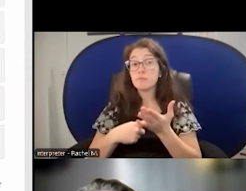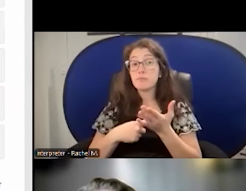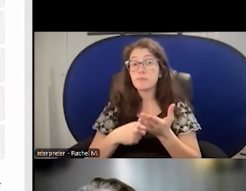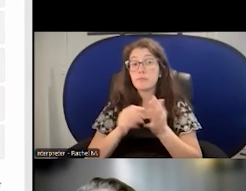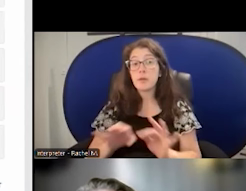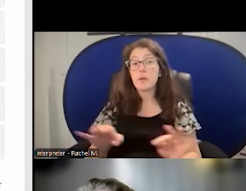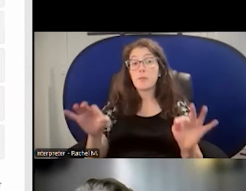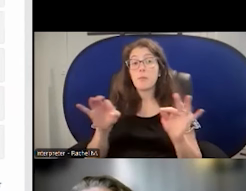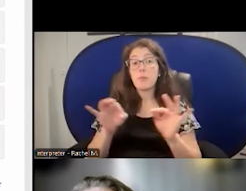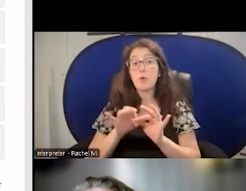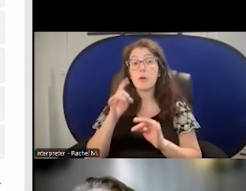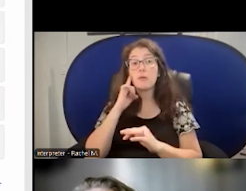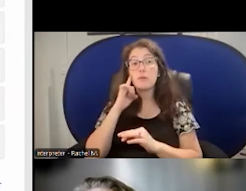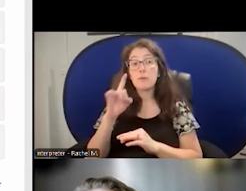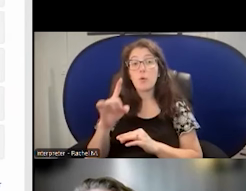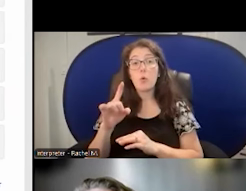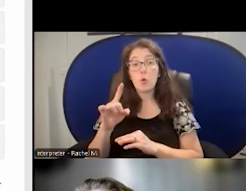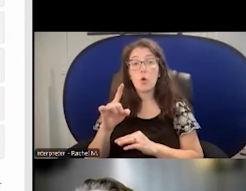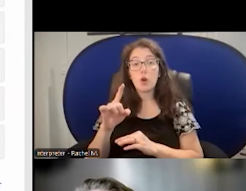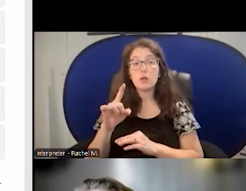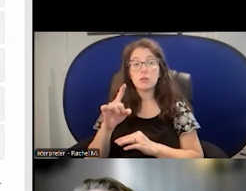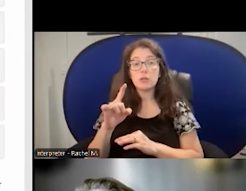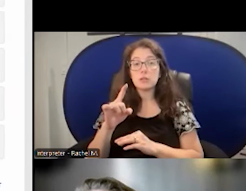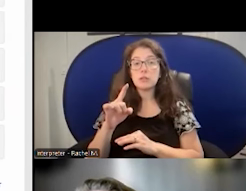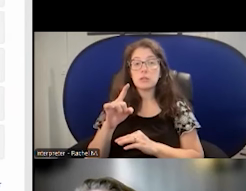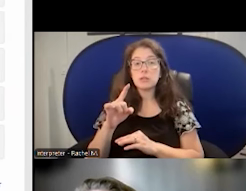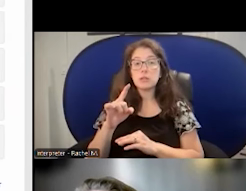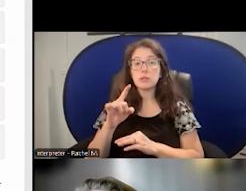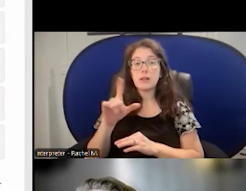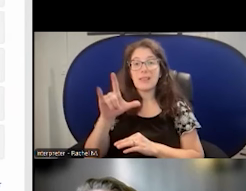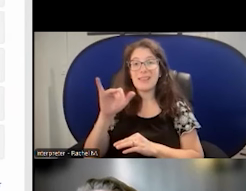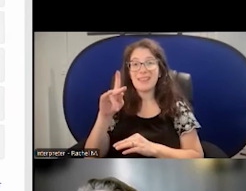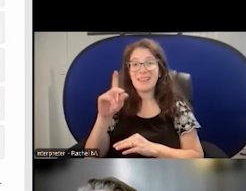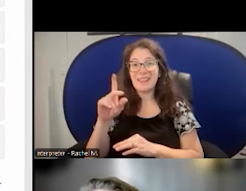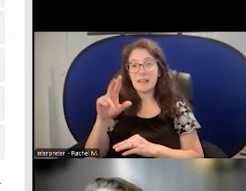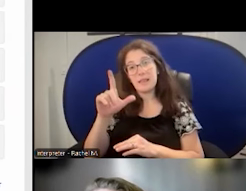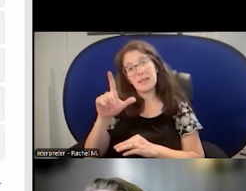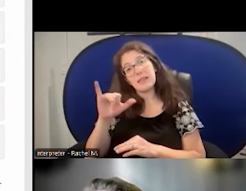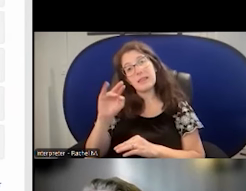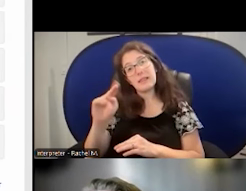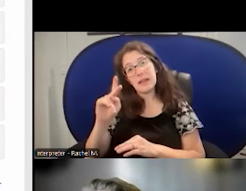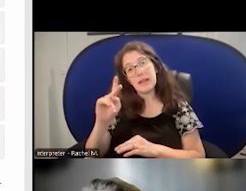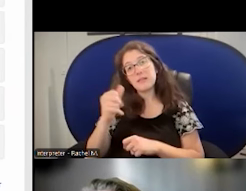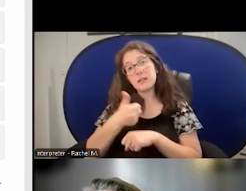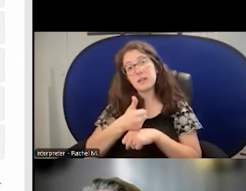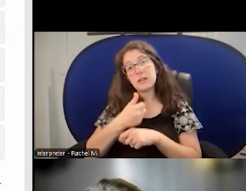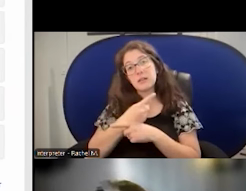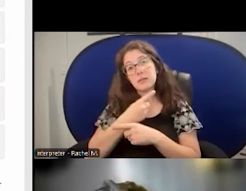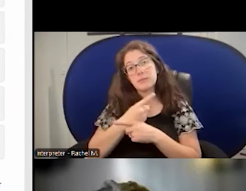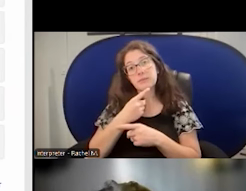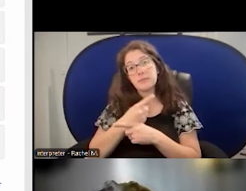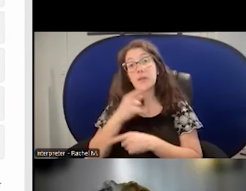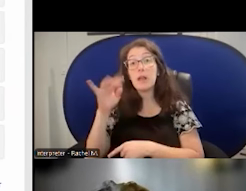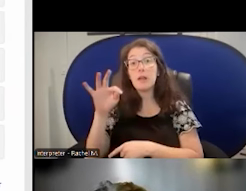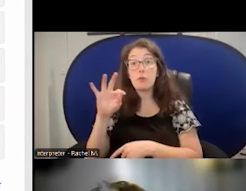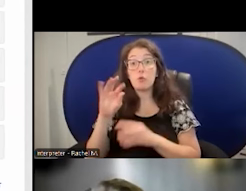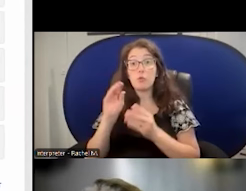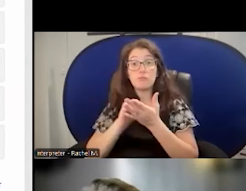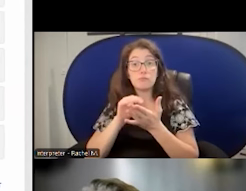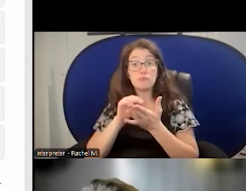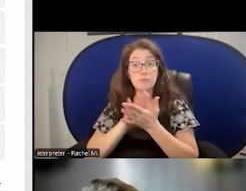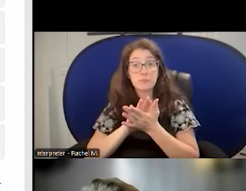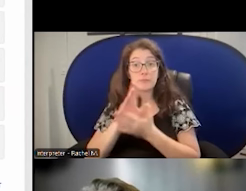links. So when you are putting a hyperlink anywhere within the learning management system, whether it be in the